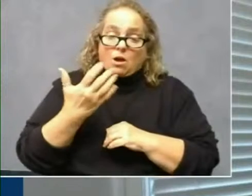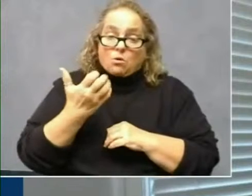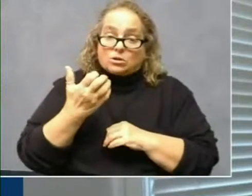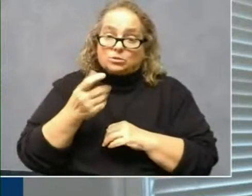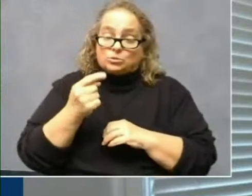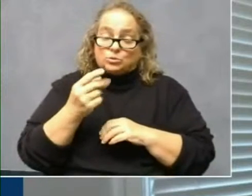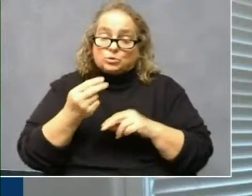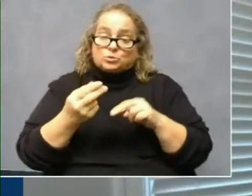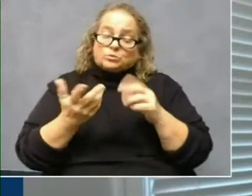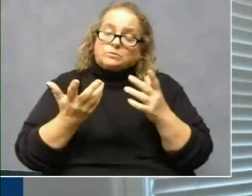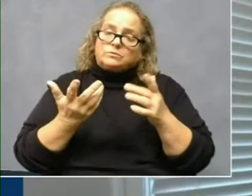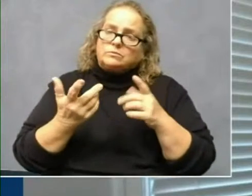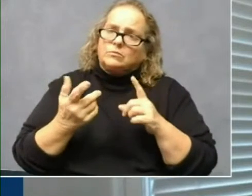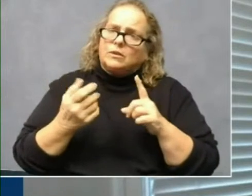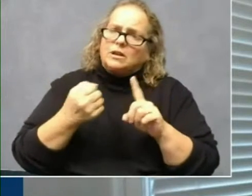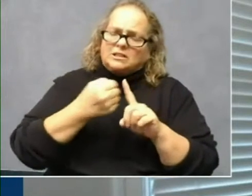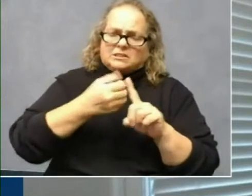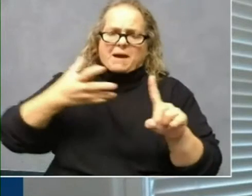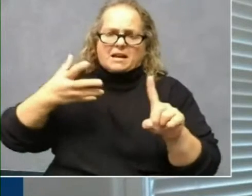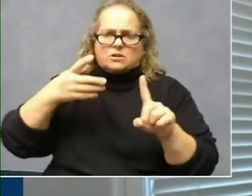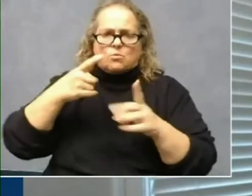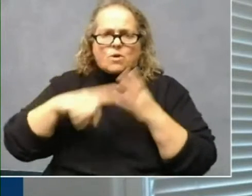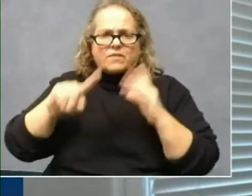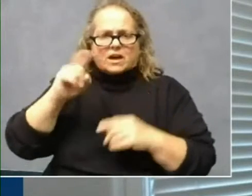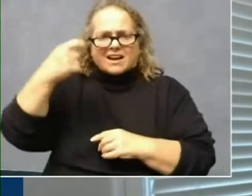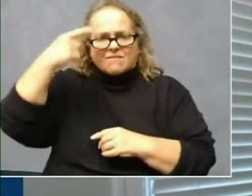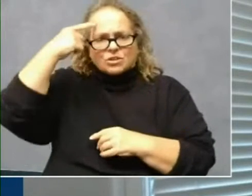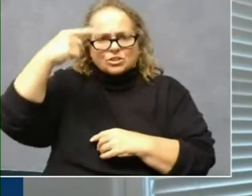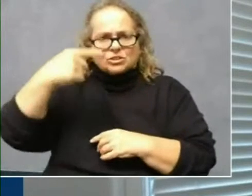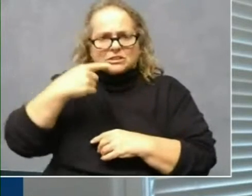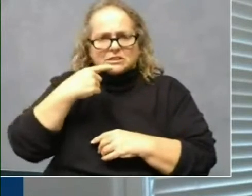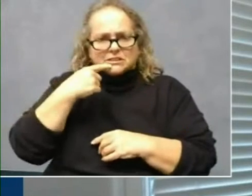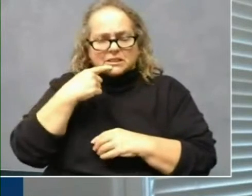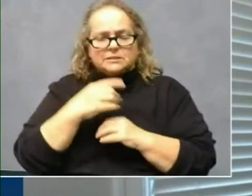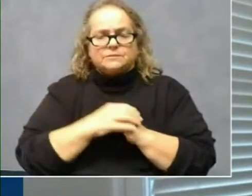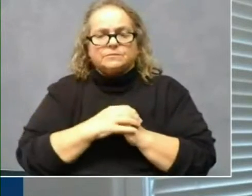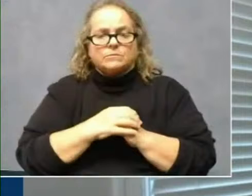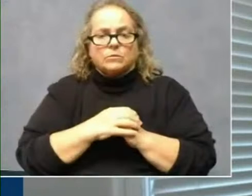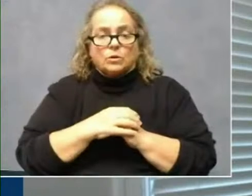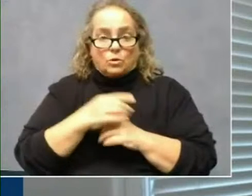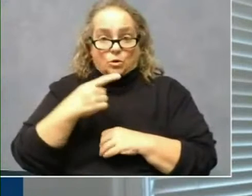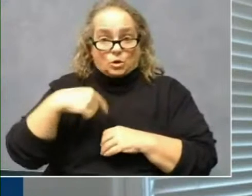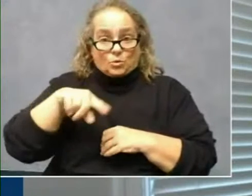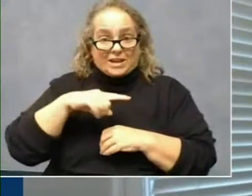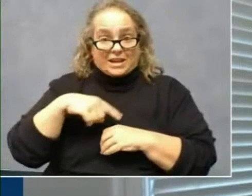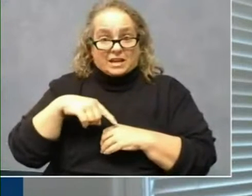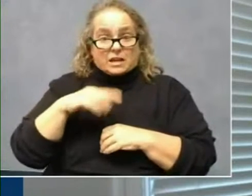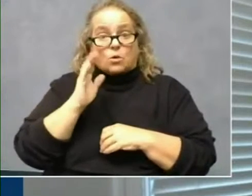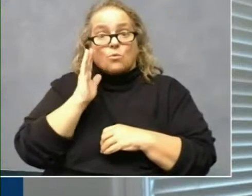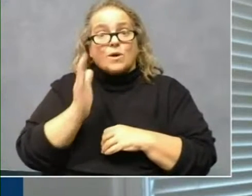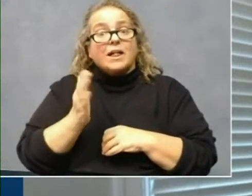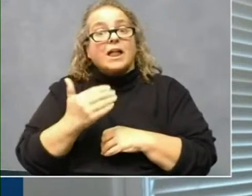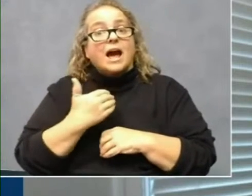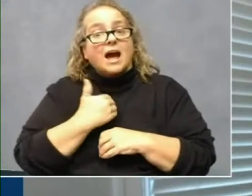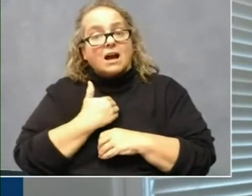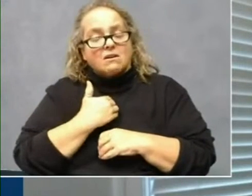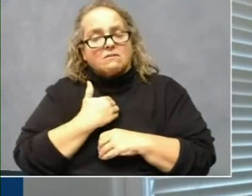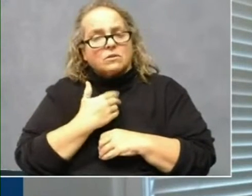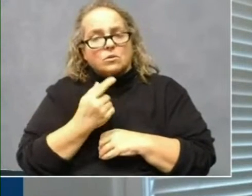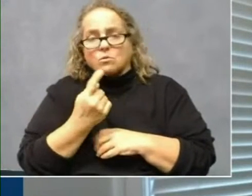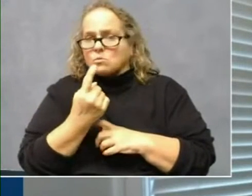and put in perspective. We are about to have not one, but 2